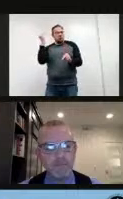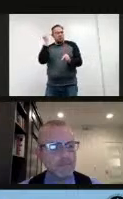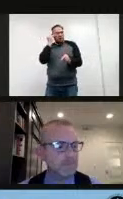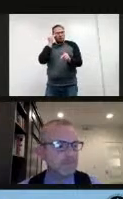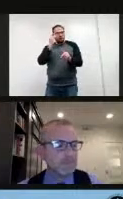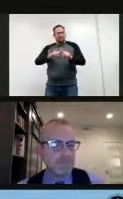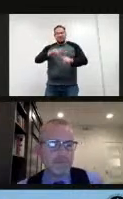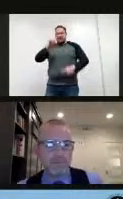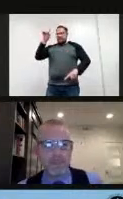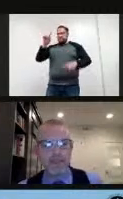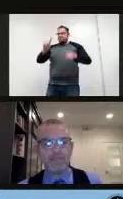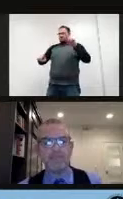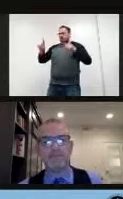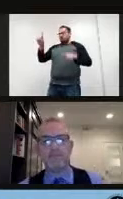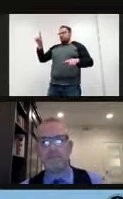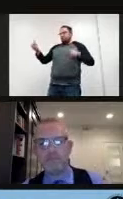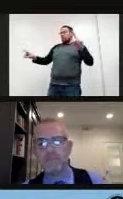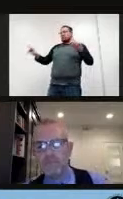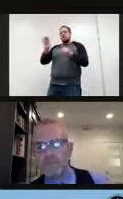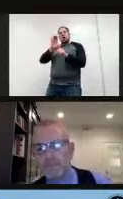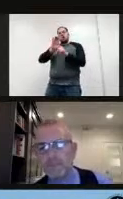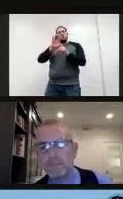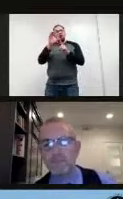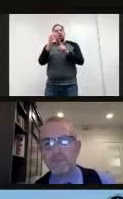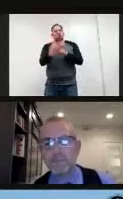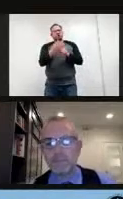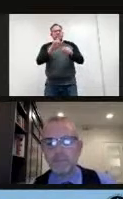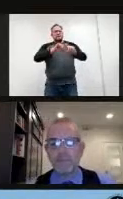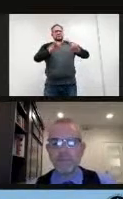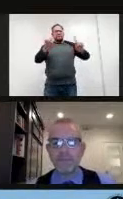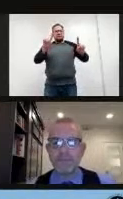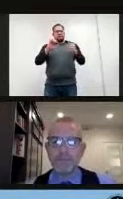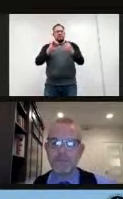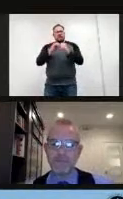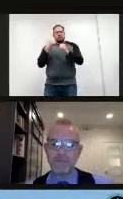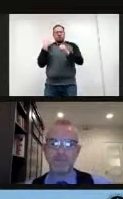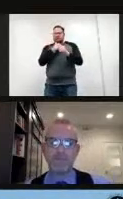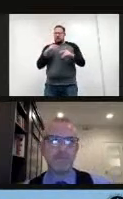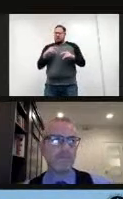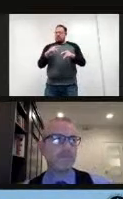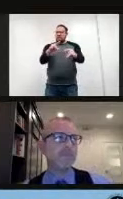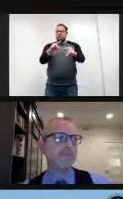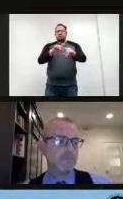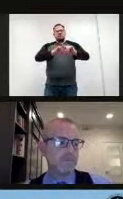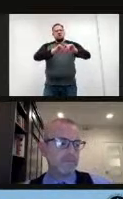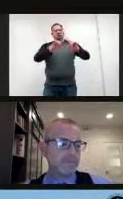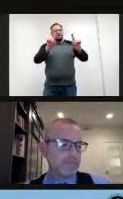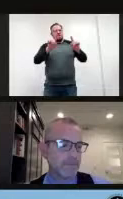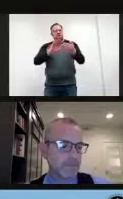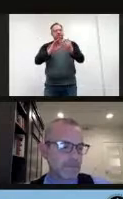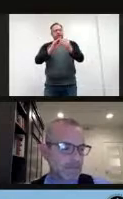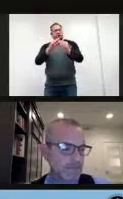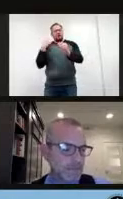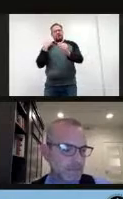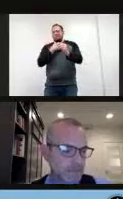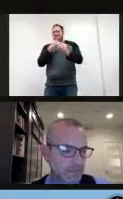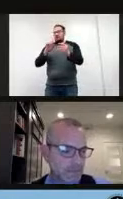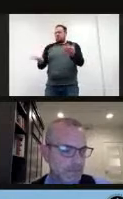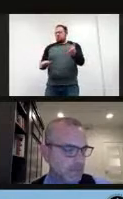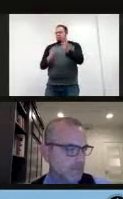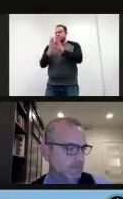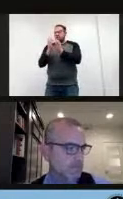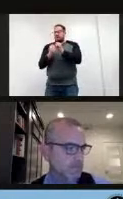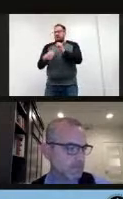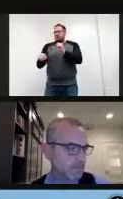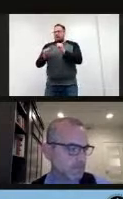diverse cultural differences, how we engage with different communities, how we need to approach with them, how do we